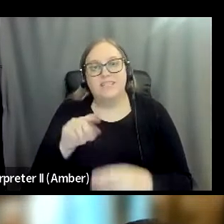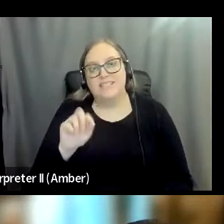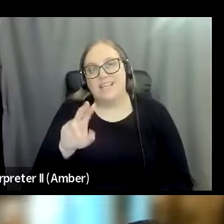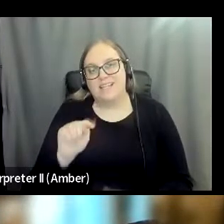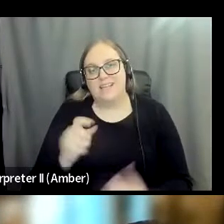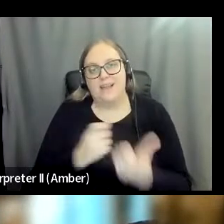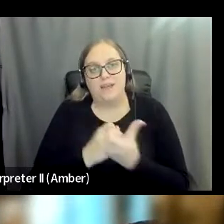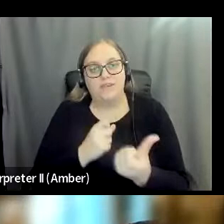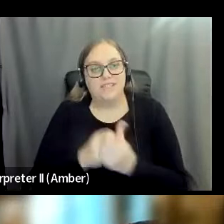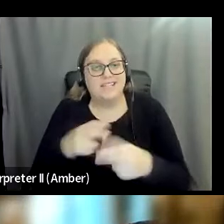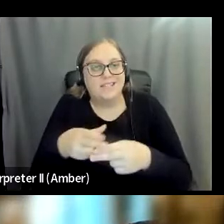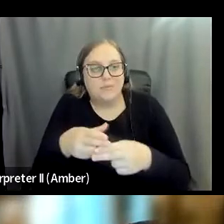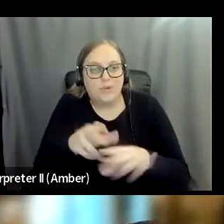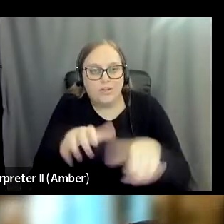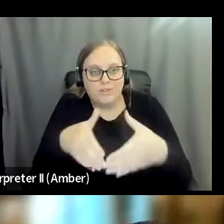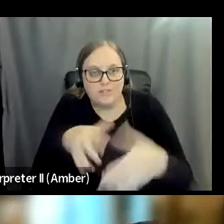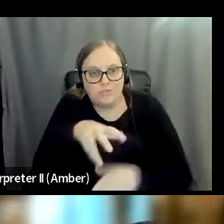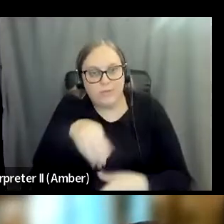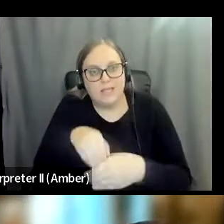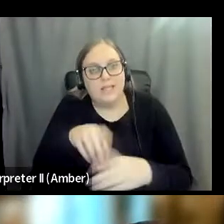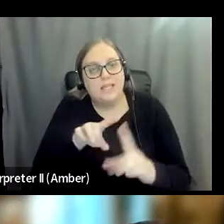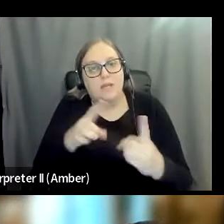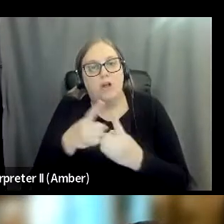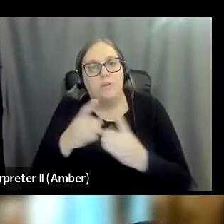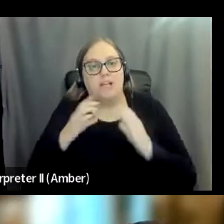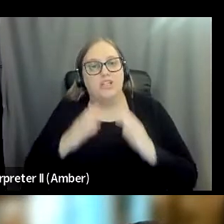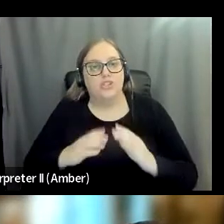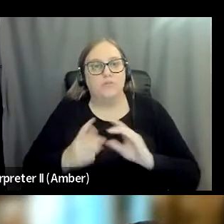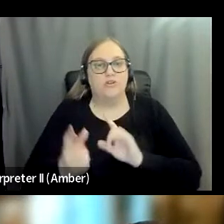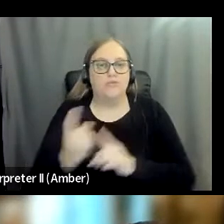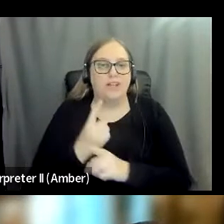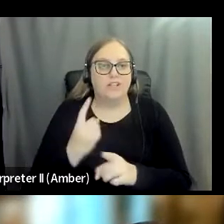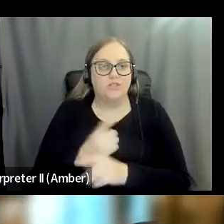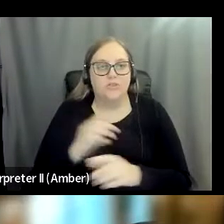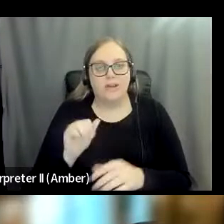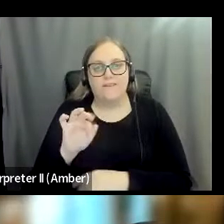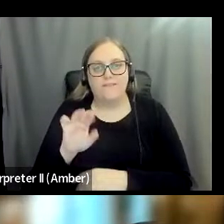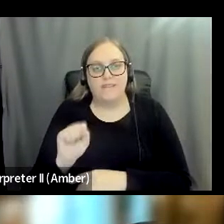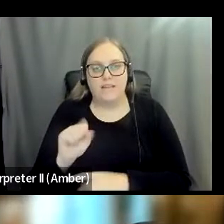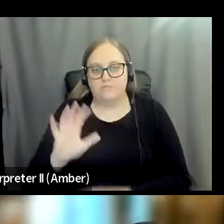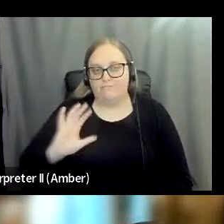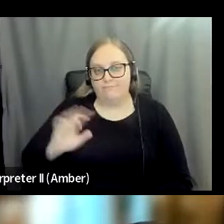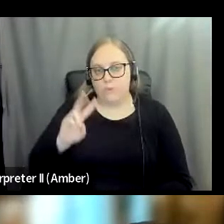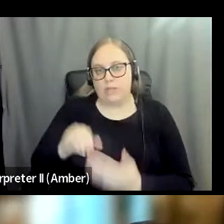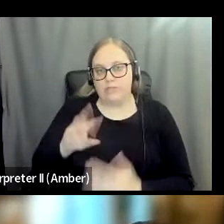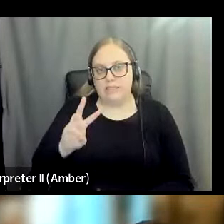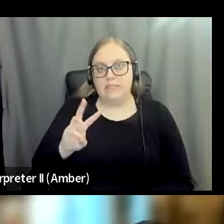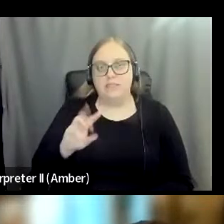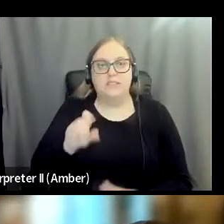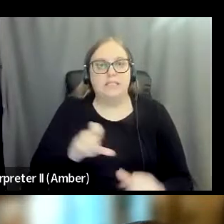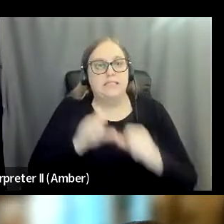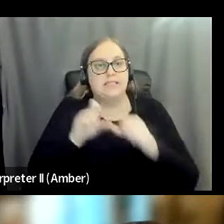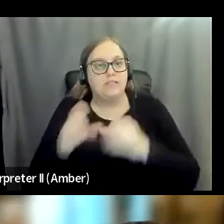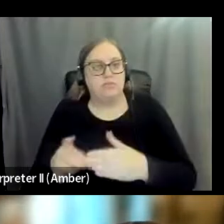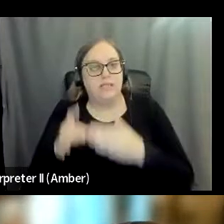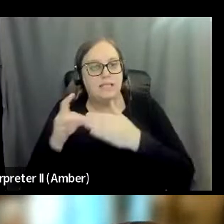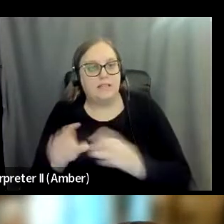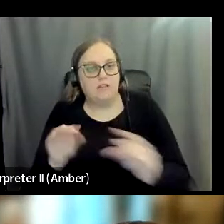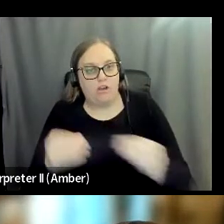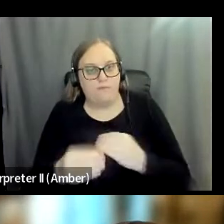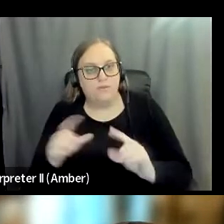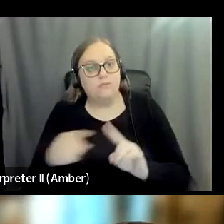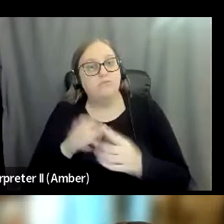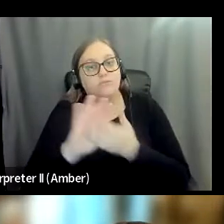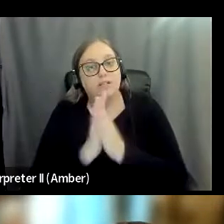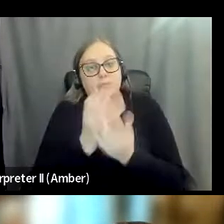division within the Department of Consumer and Regulatory Affairs in 2006. She continued to lead the office when it became